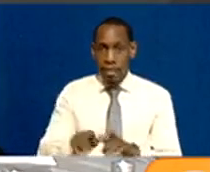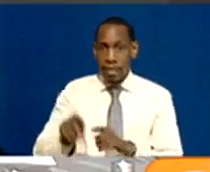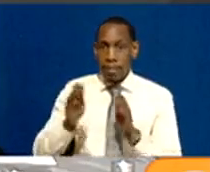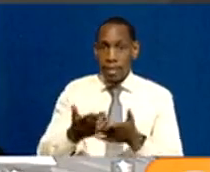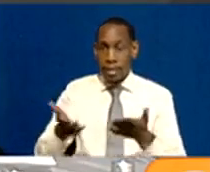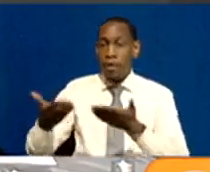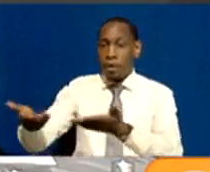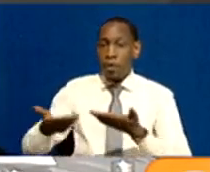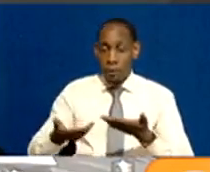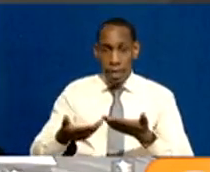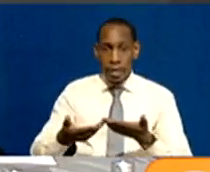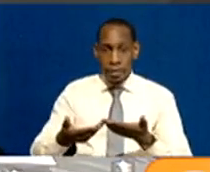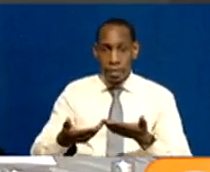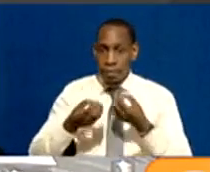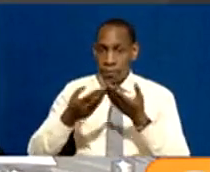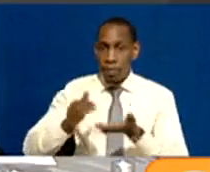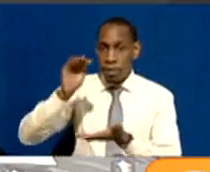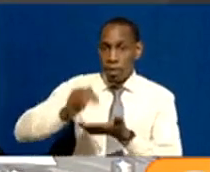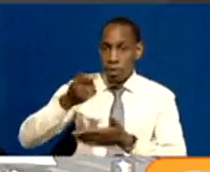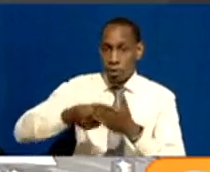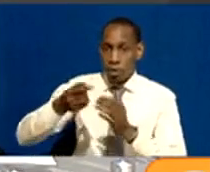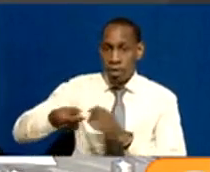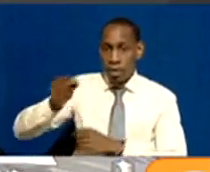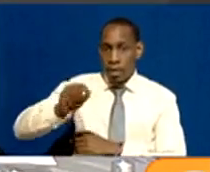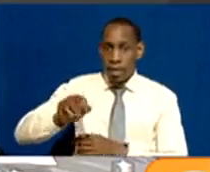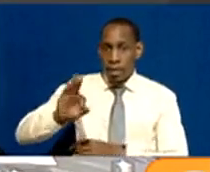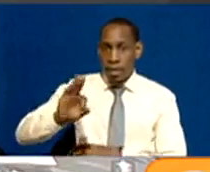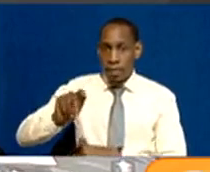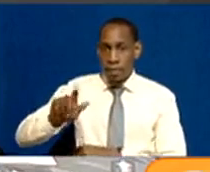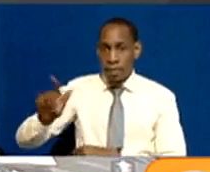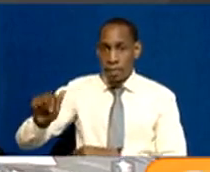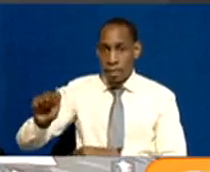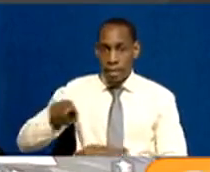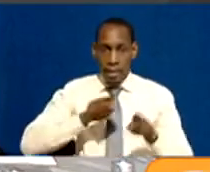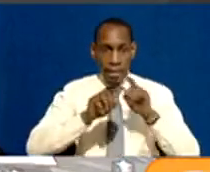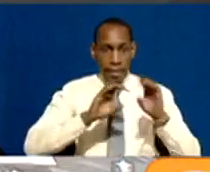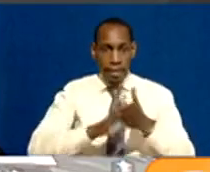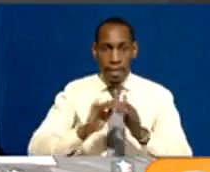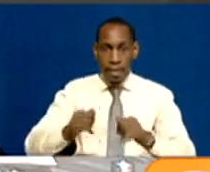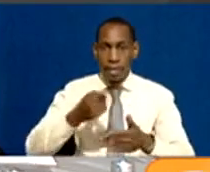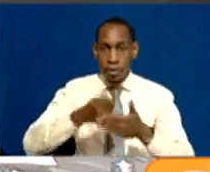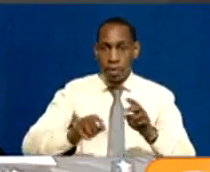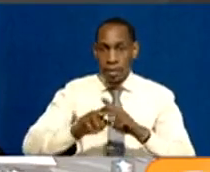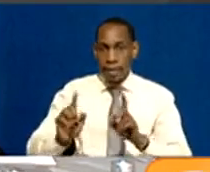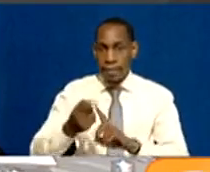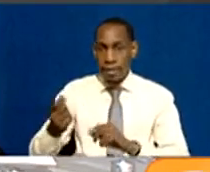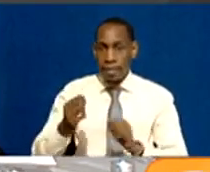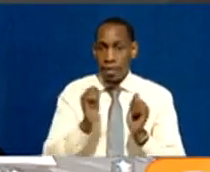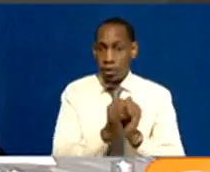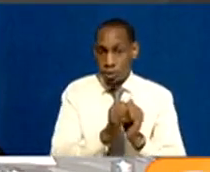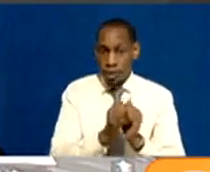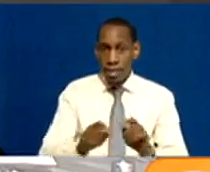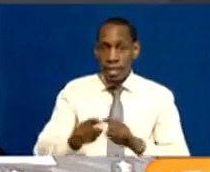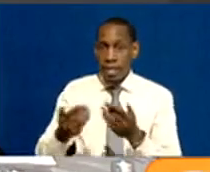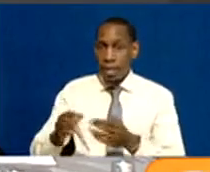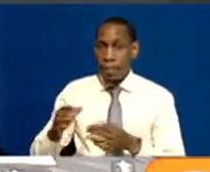Kenyans have welcomed news of the drop in interest rates on Fuliza loans by Safaricom. The new rates, taking effect on the 1st of October, will